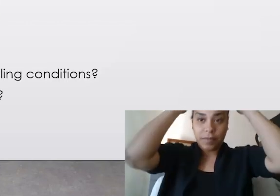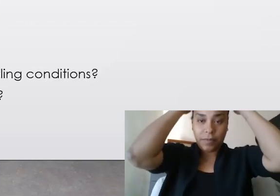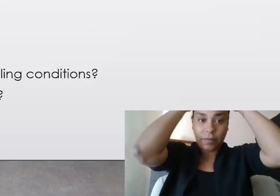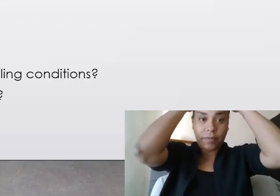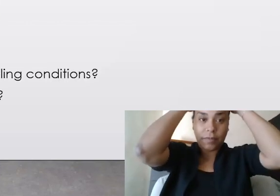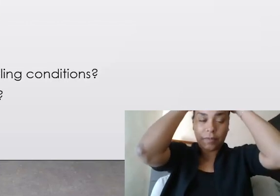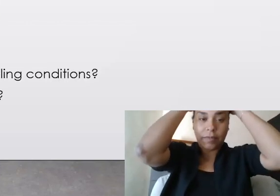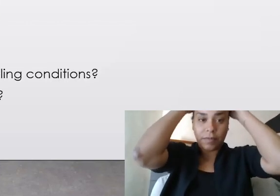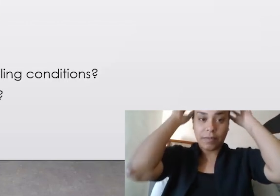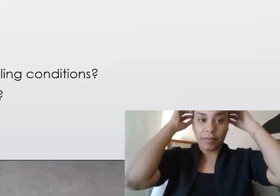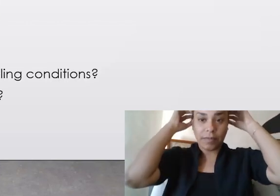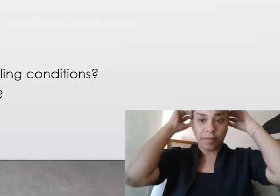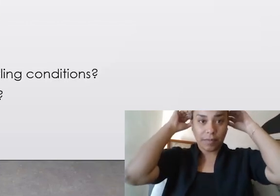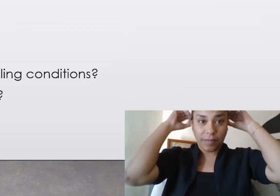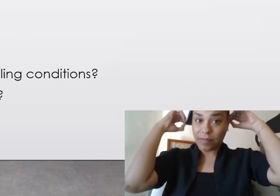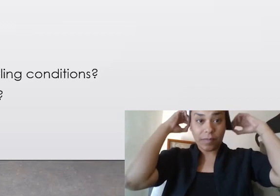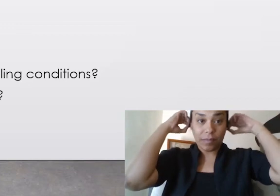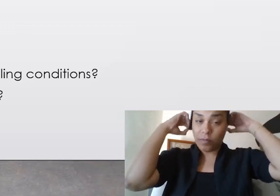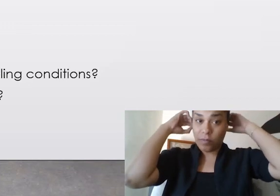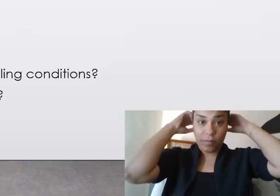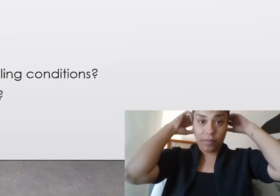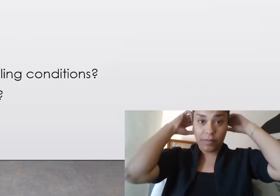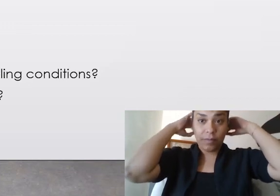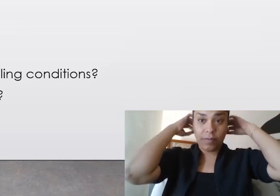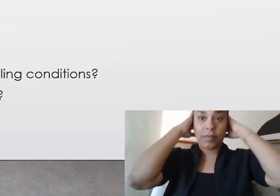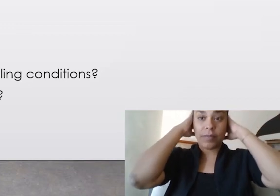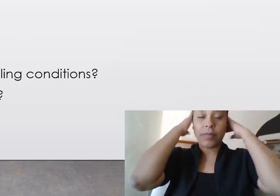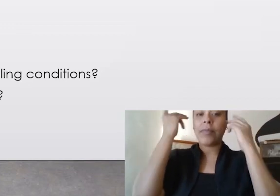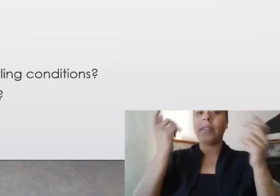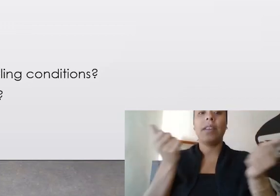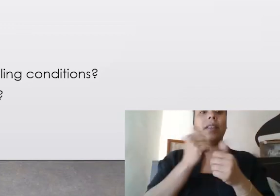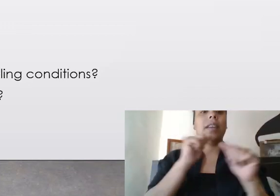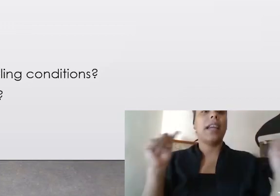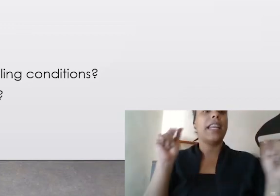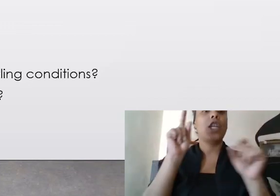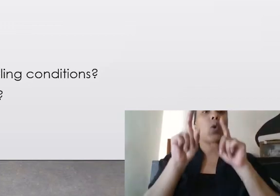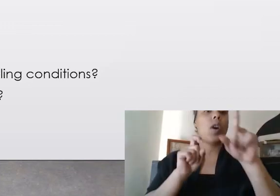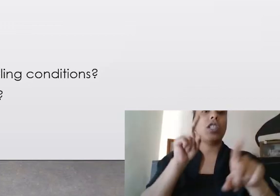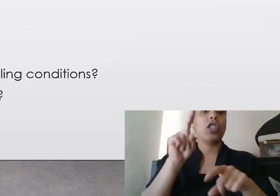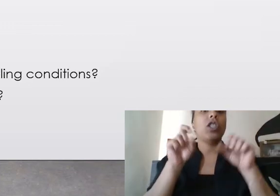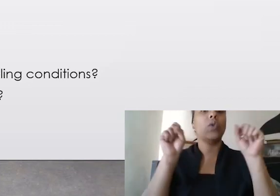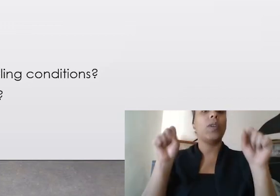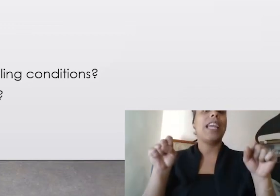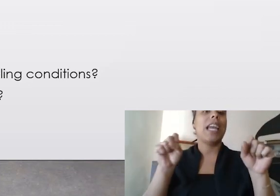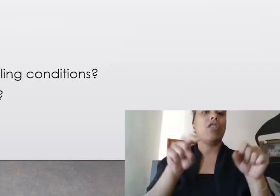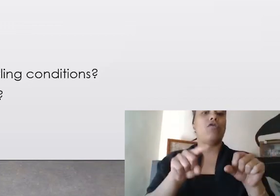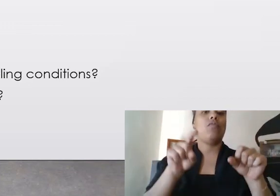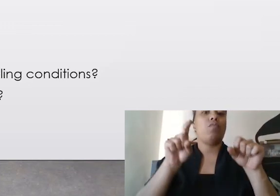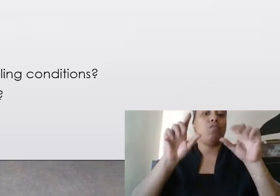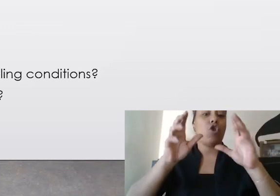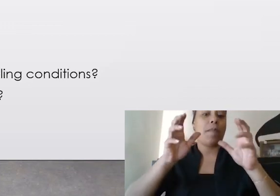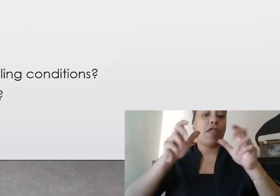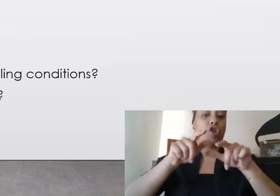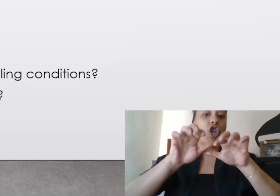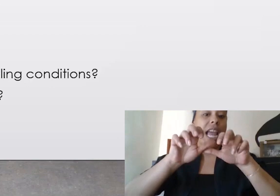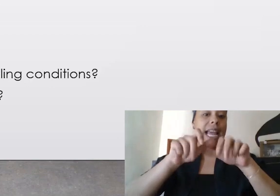And any questions that you may have, you can put them in the chat, and then we can discuss them at the end and